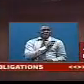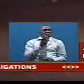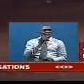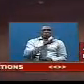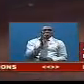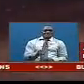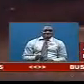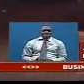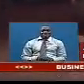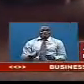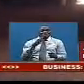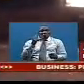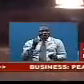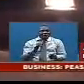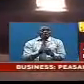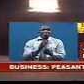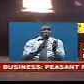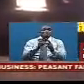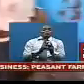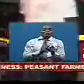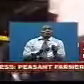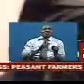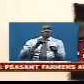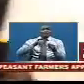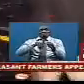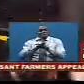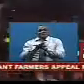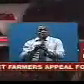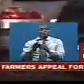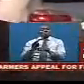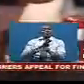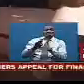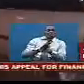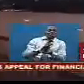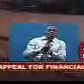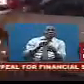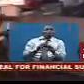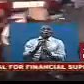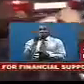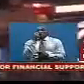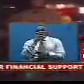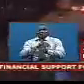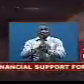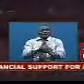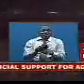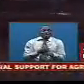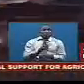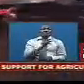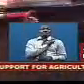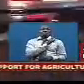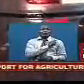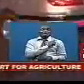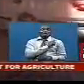hands full. This is because as people go about their legitimate businesses or go about having fun at night,